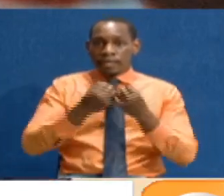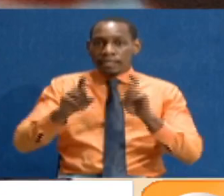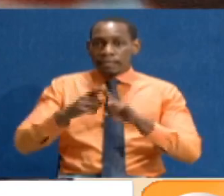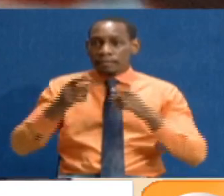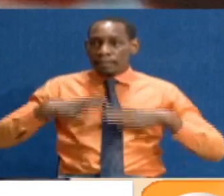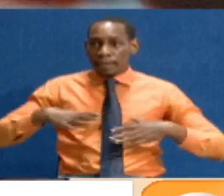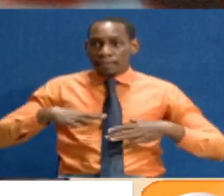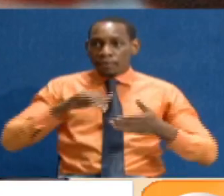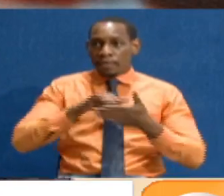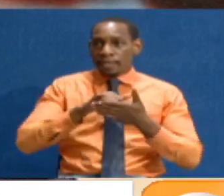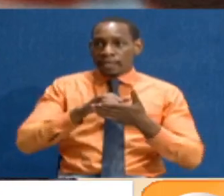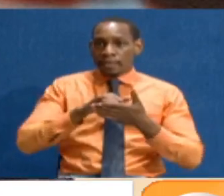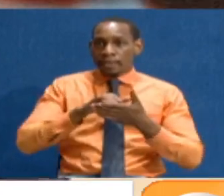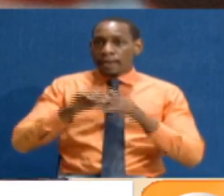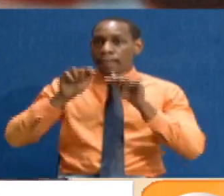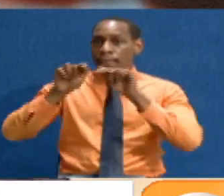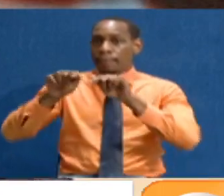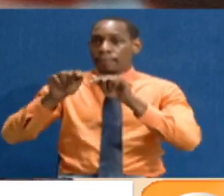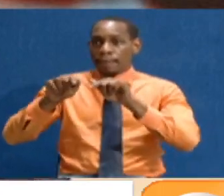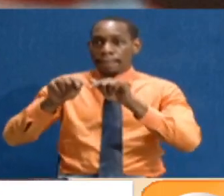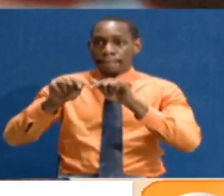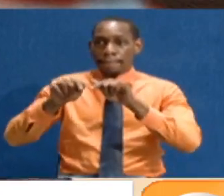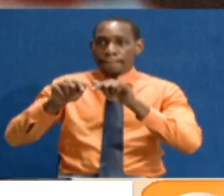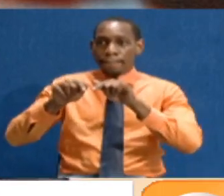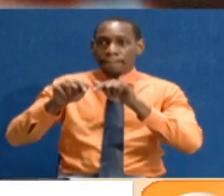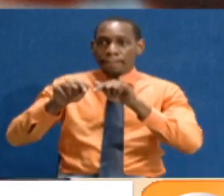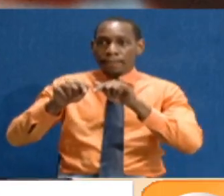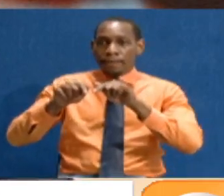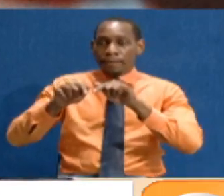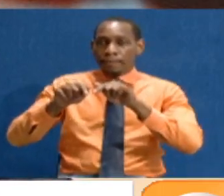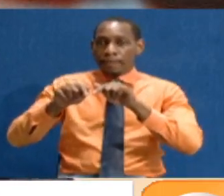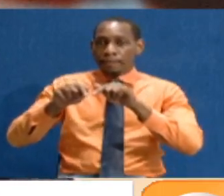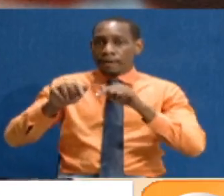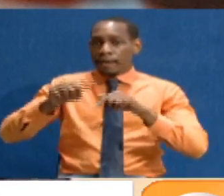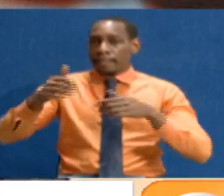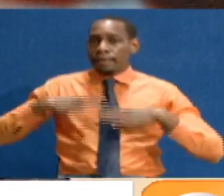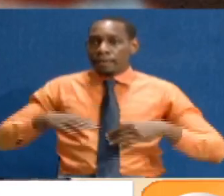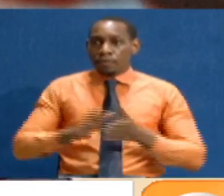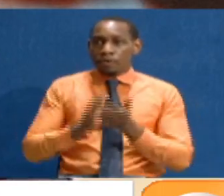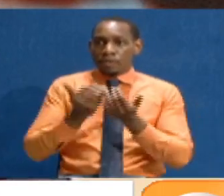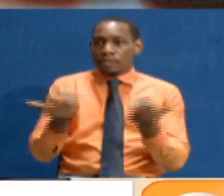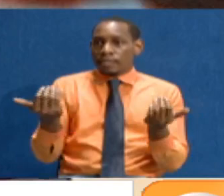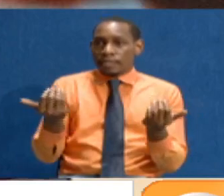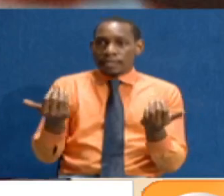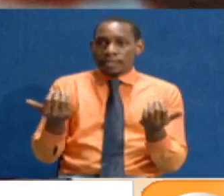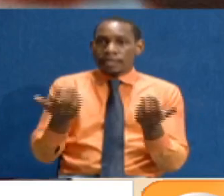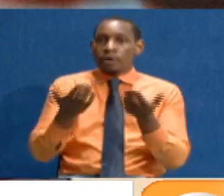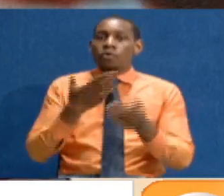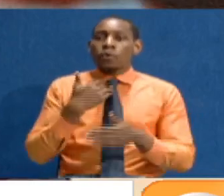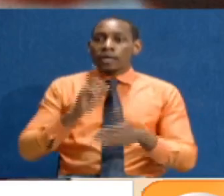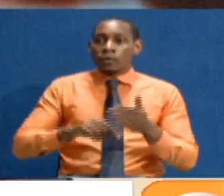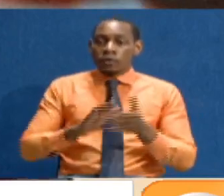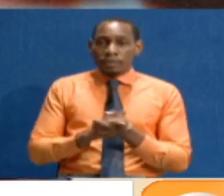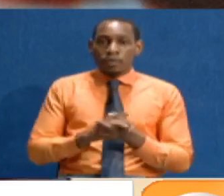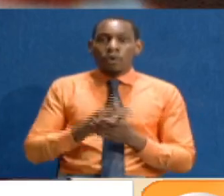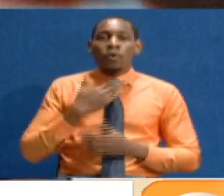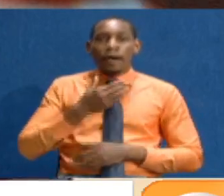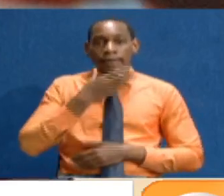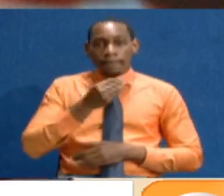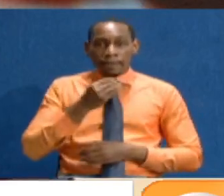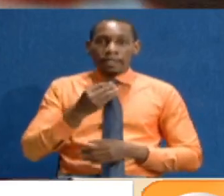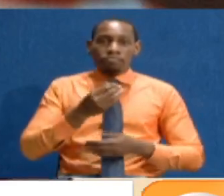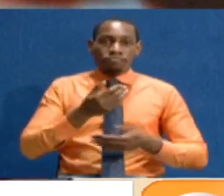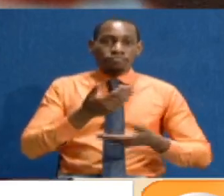throw the stones and lay blame on the feet of very innocent people. These kids just need your company. They need your presence in their